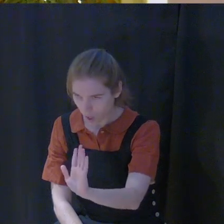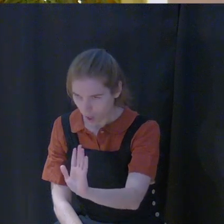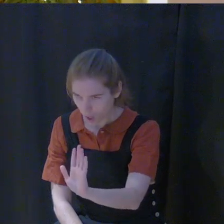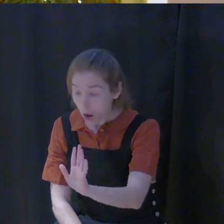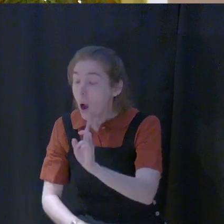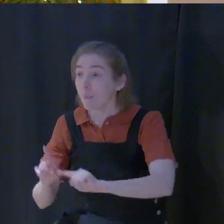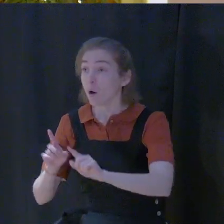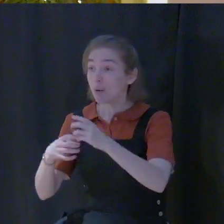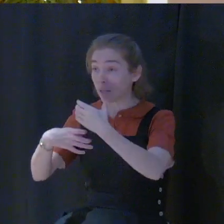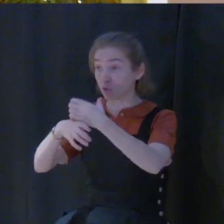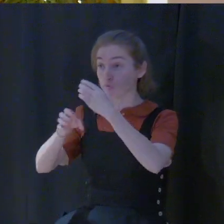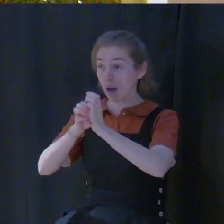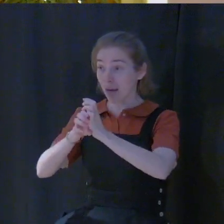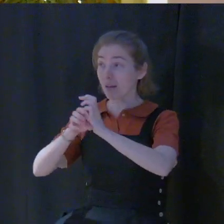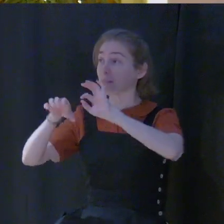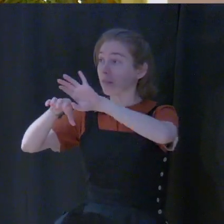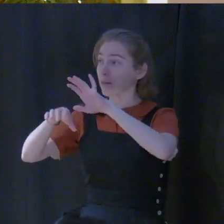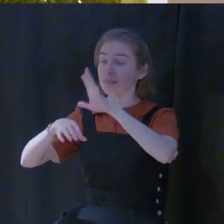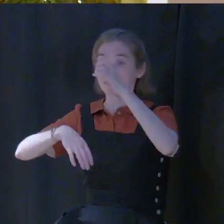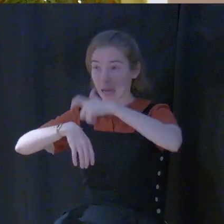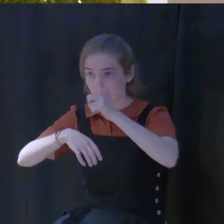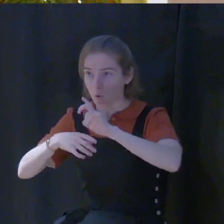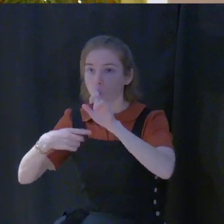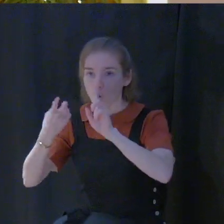But when he created this space of time,